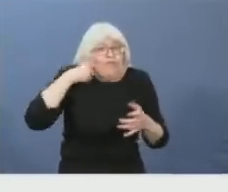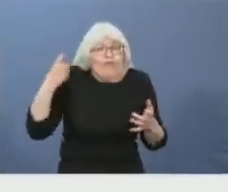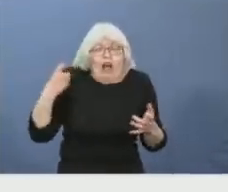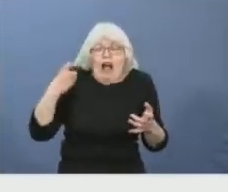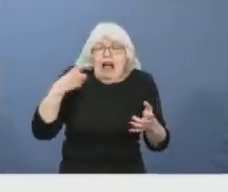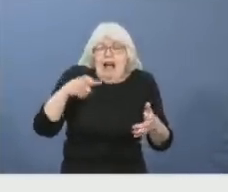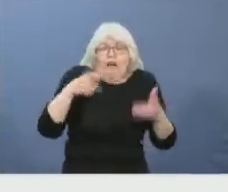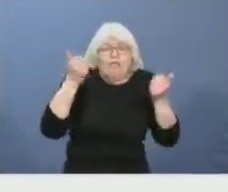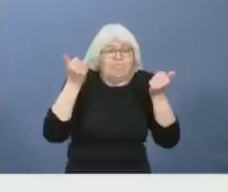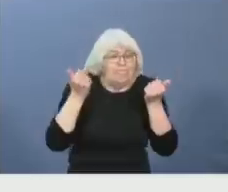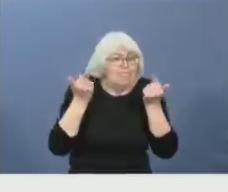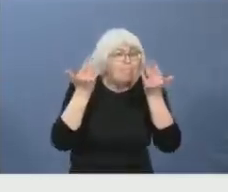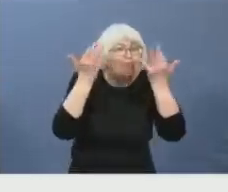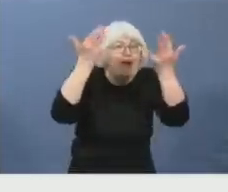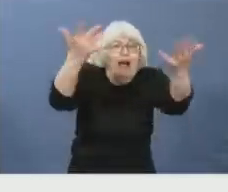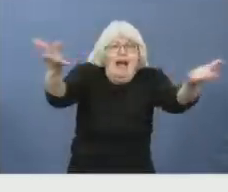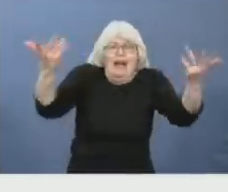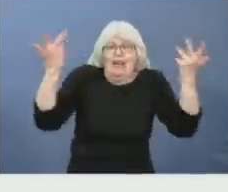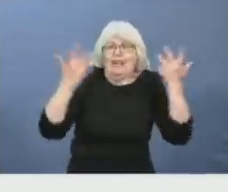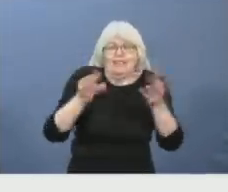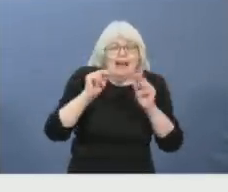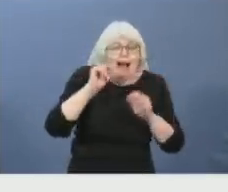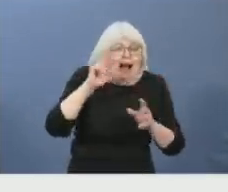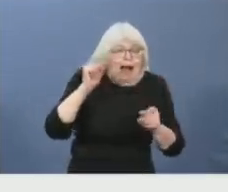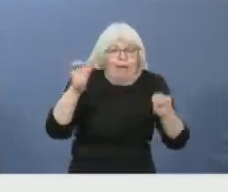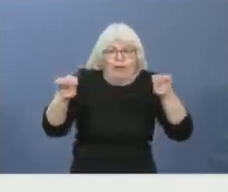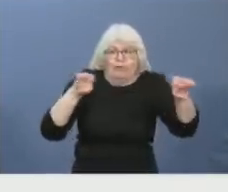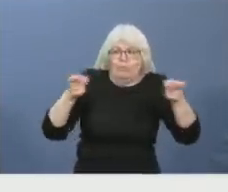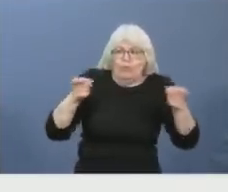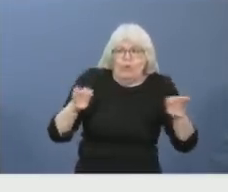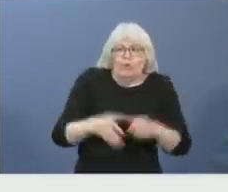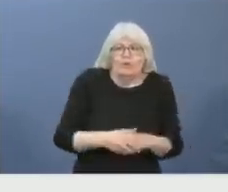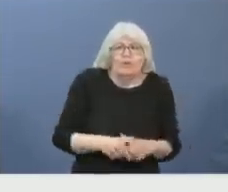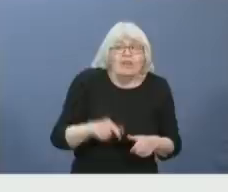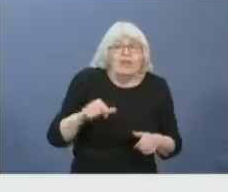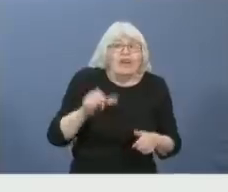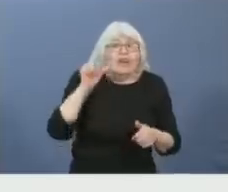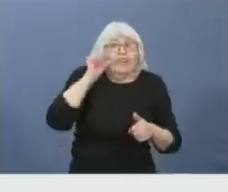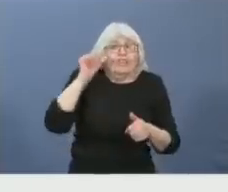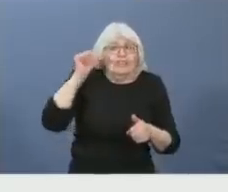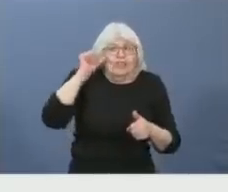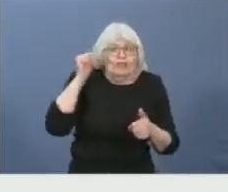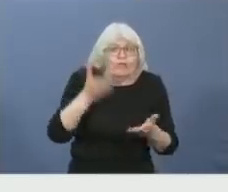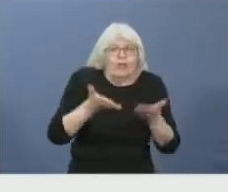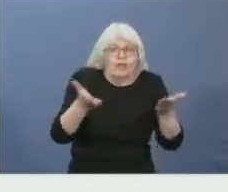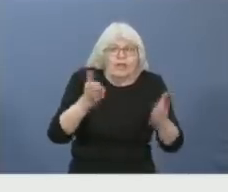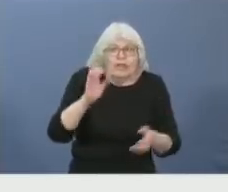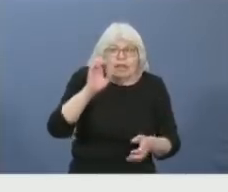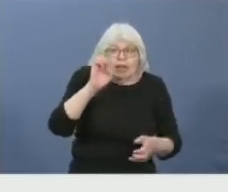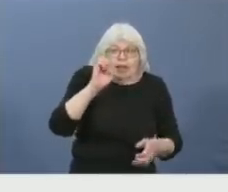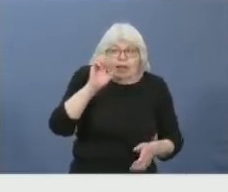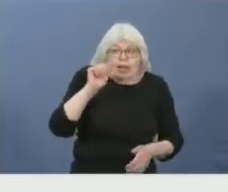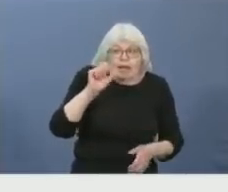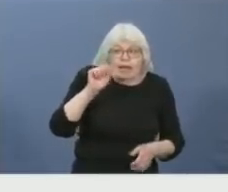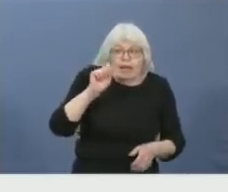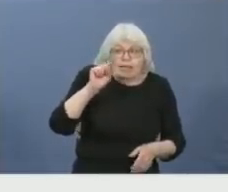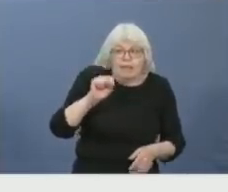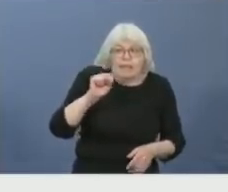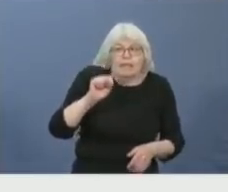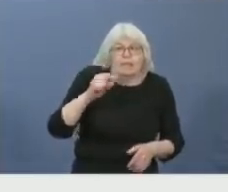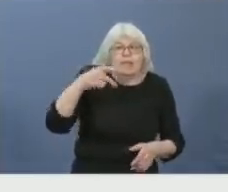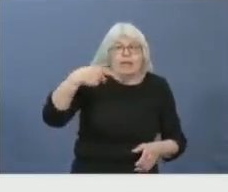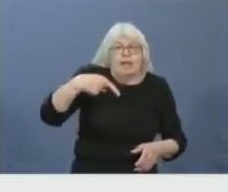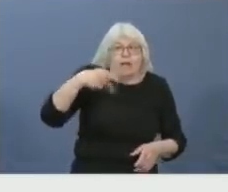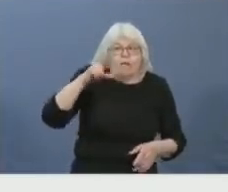Unfortunately, we had another fire start yesterday in East Pubnico area. It was last reported at